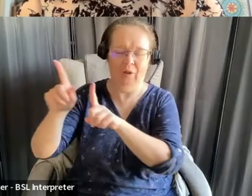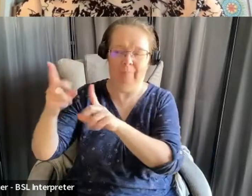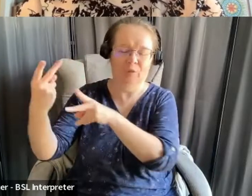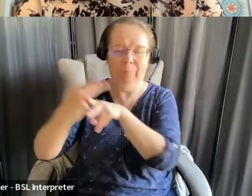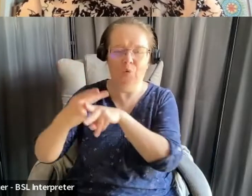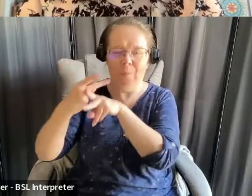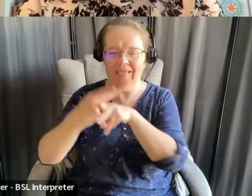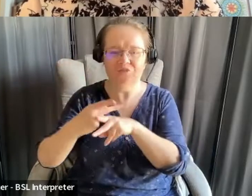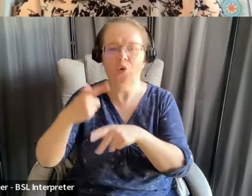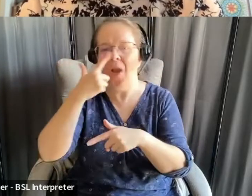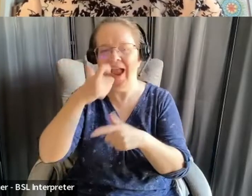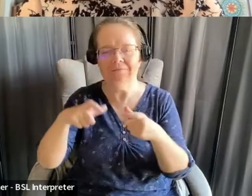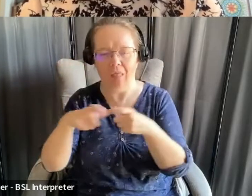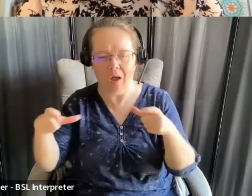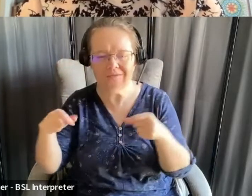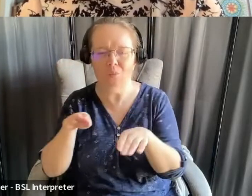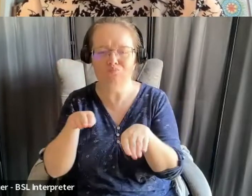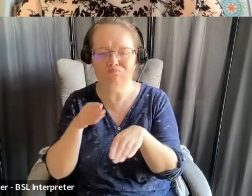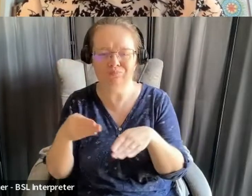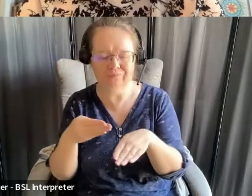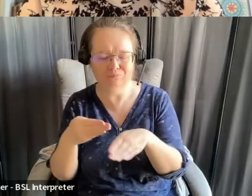license to practice.